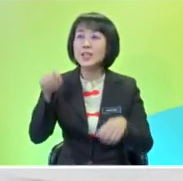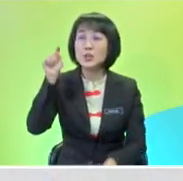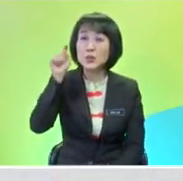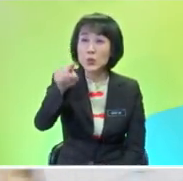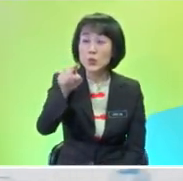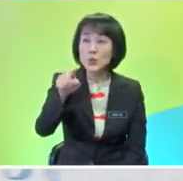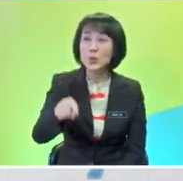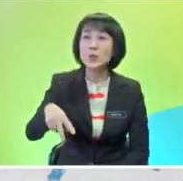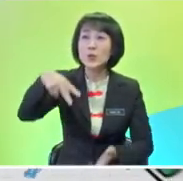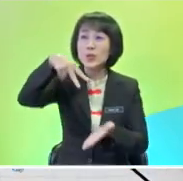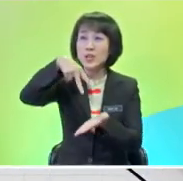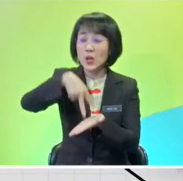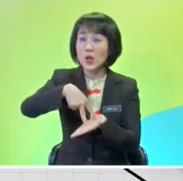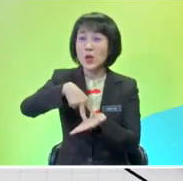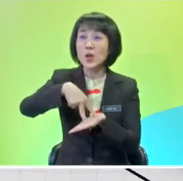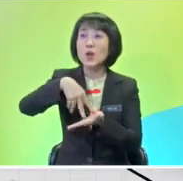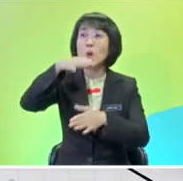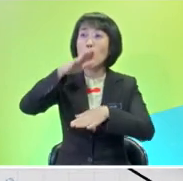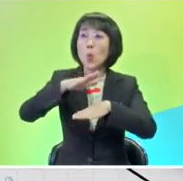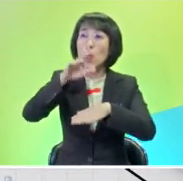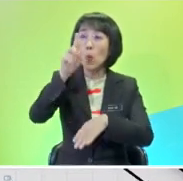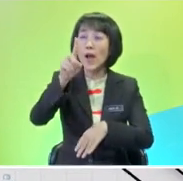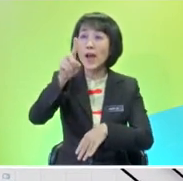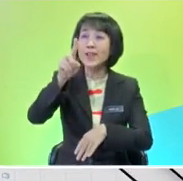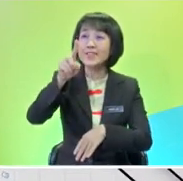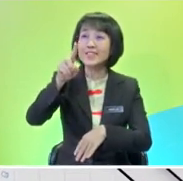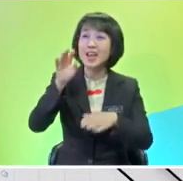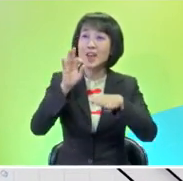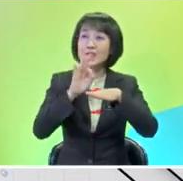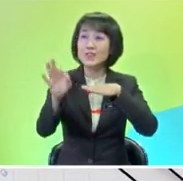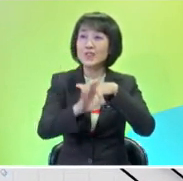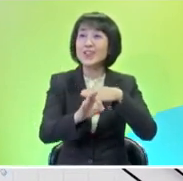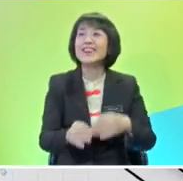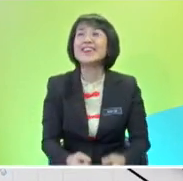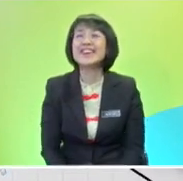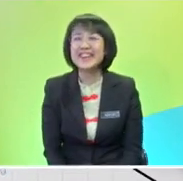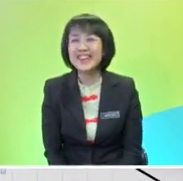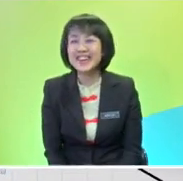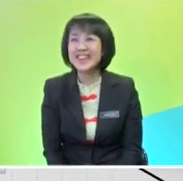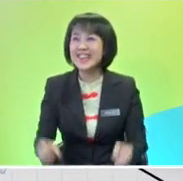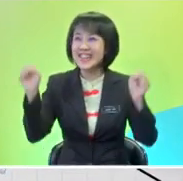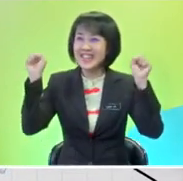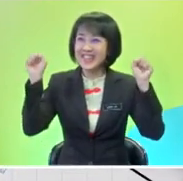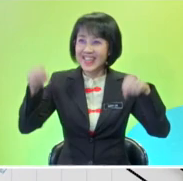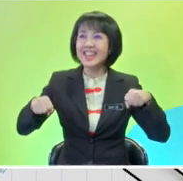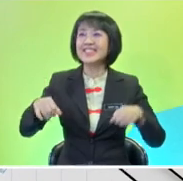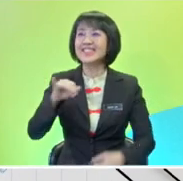can you stand on 1 foot? Yes, I can! Show me!